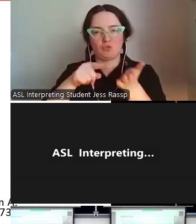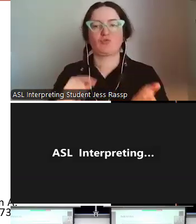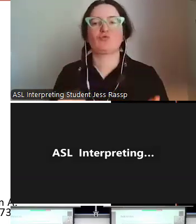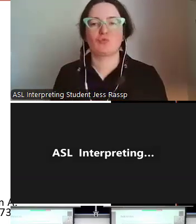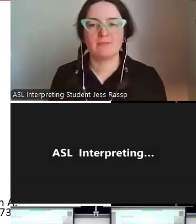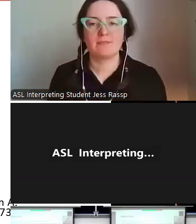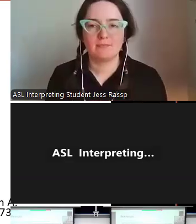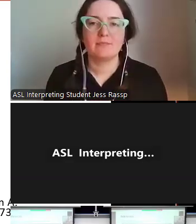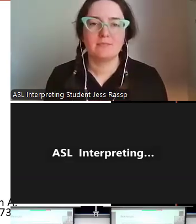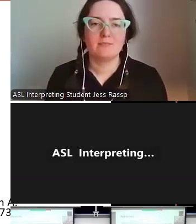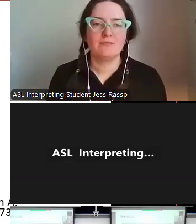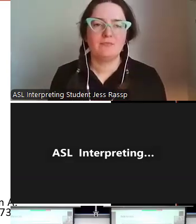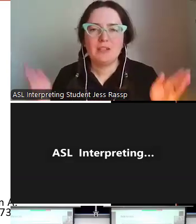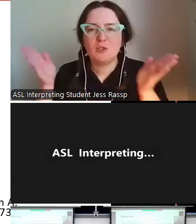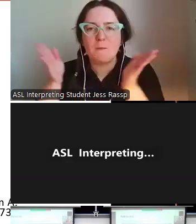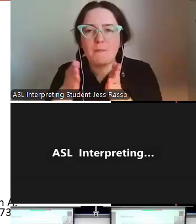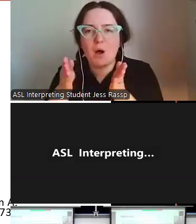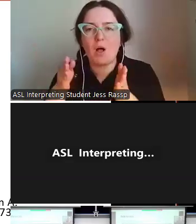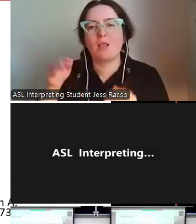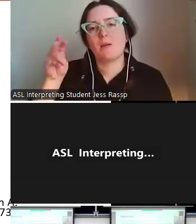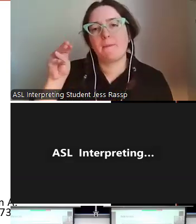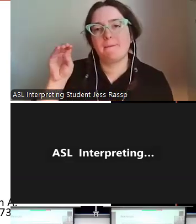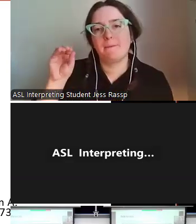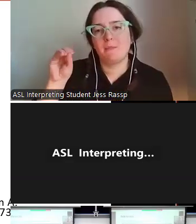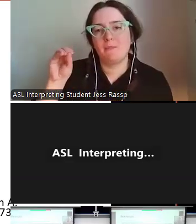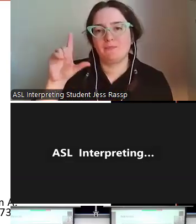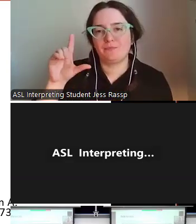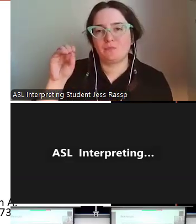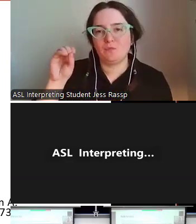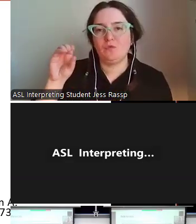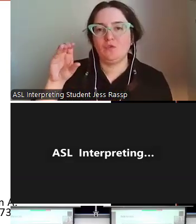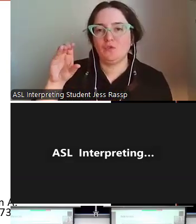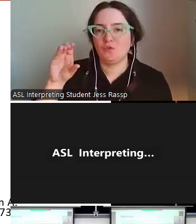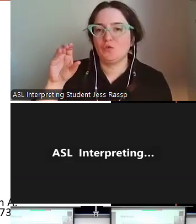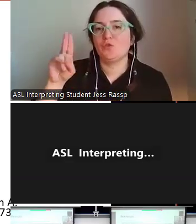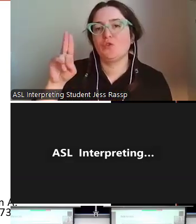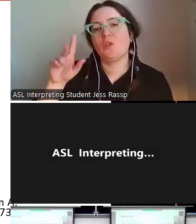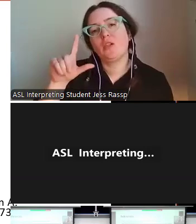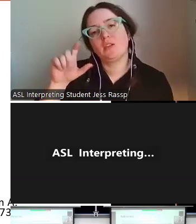And small molecules, see, that's the small molecules that they're creating. So that's the paper that